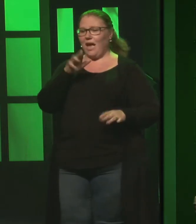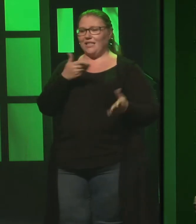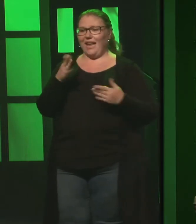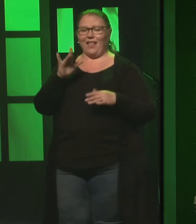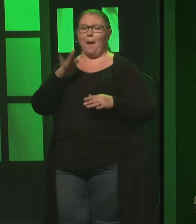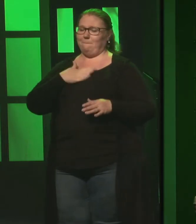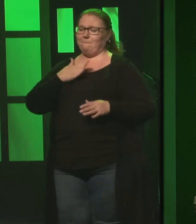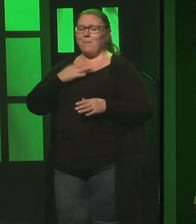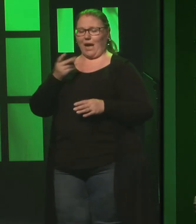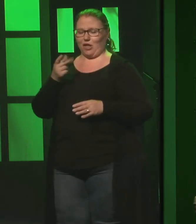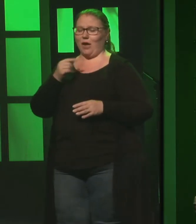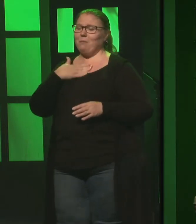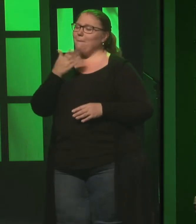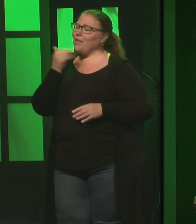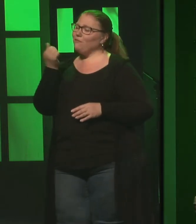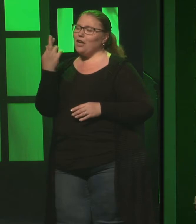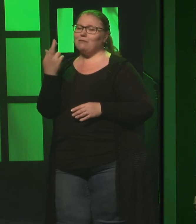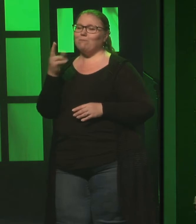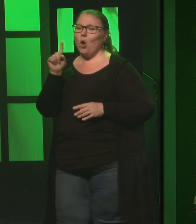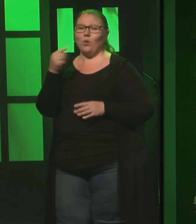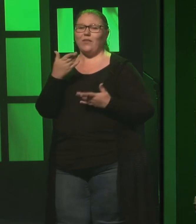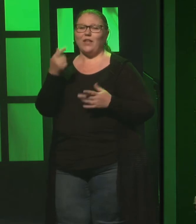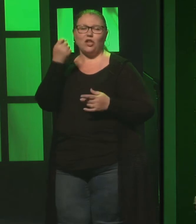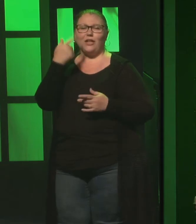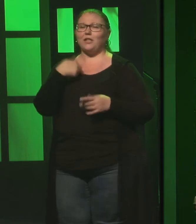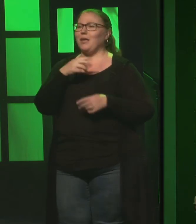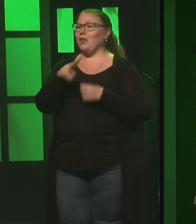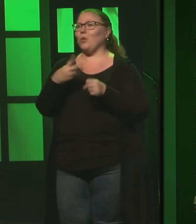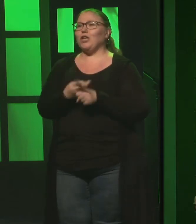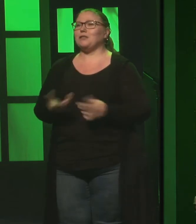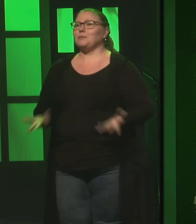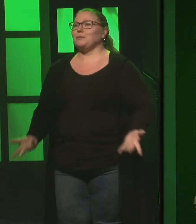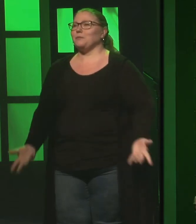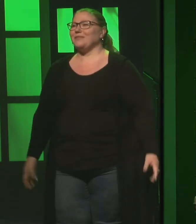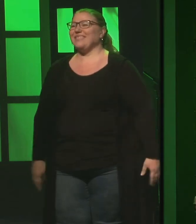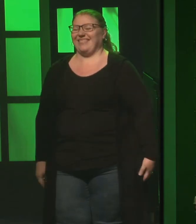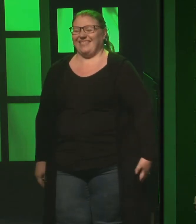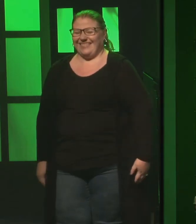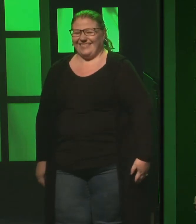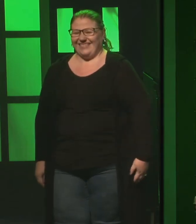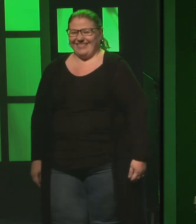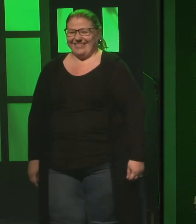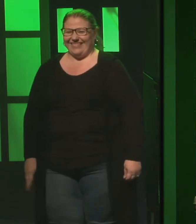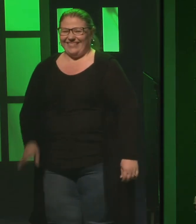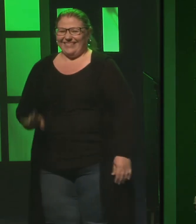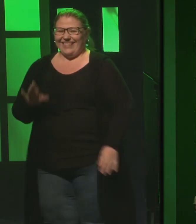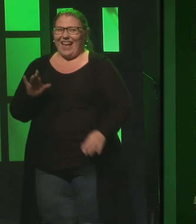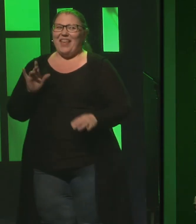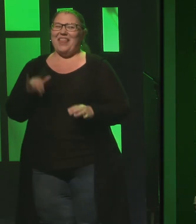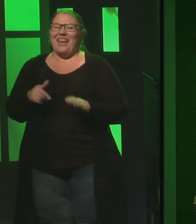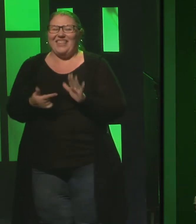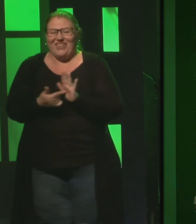best friend. Only thing that understands me in this world. That's saying something, right?